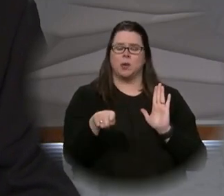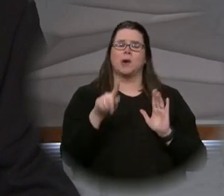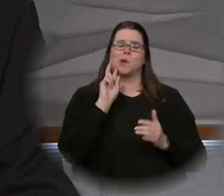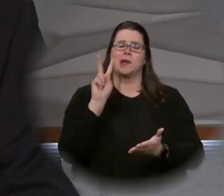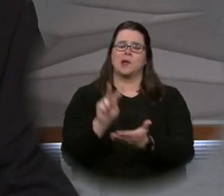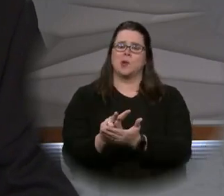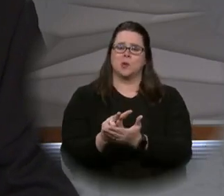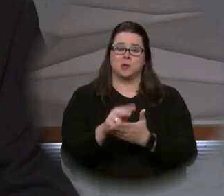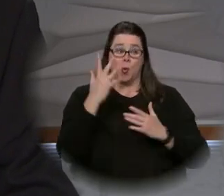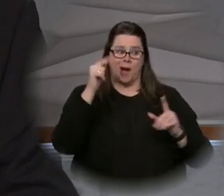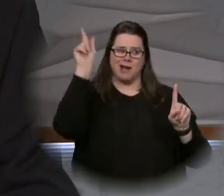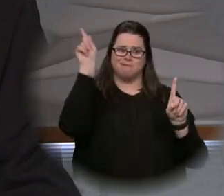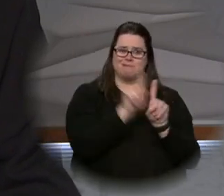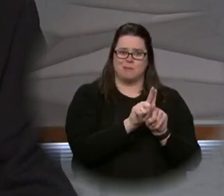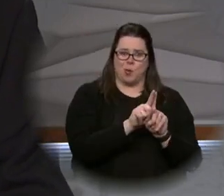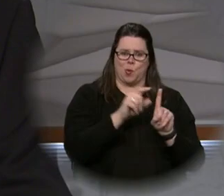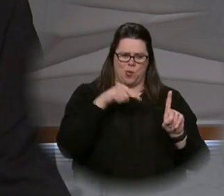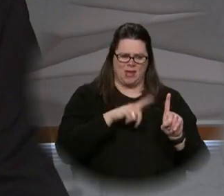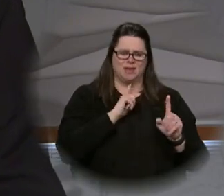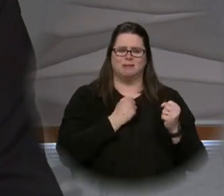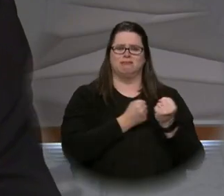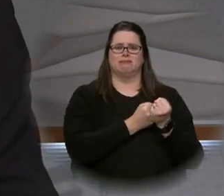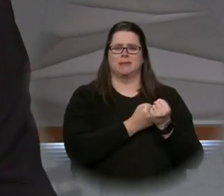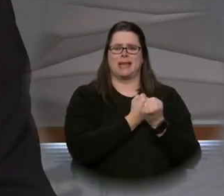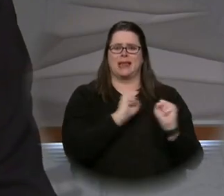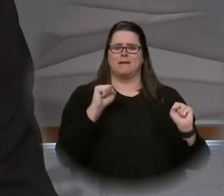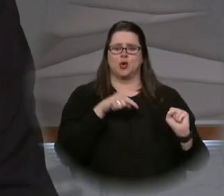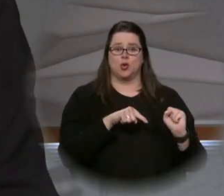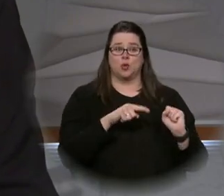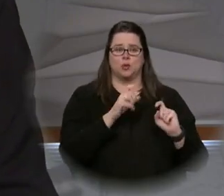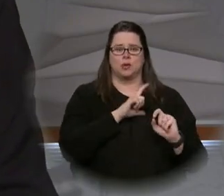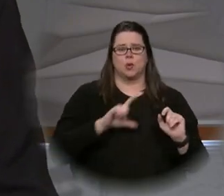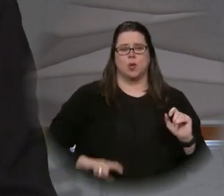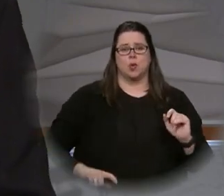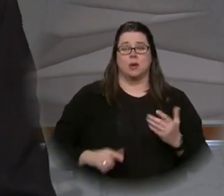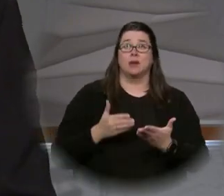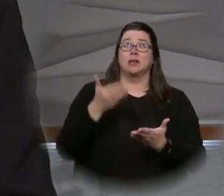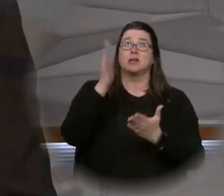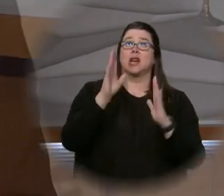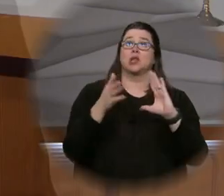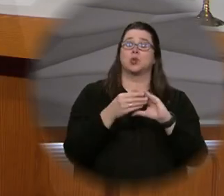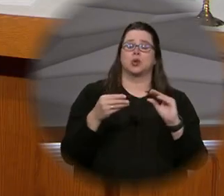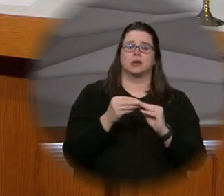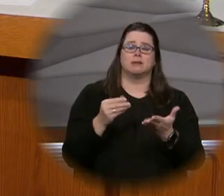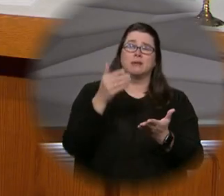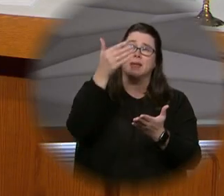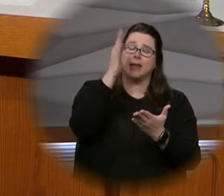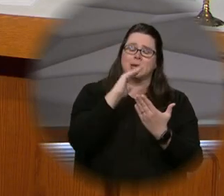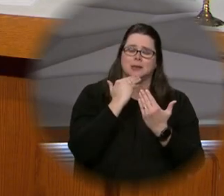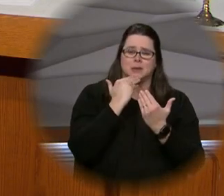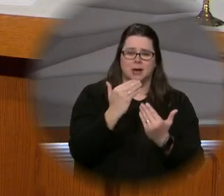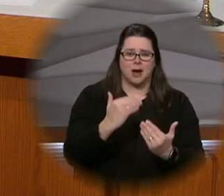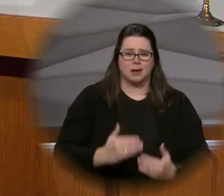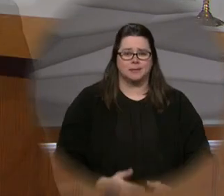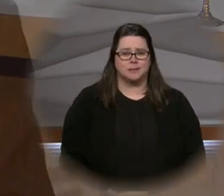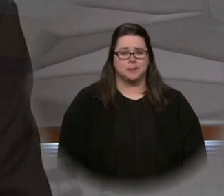am with you to deliver you, says the Lord. The word of the Lord. Thanks be to